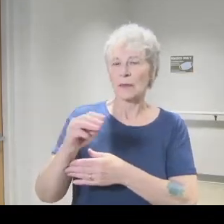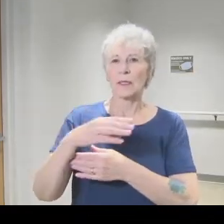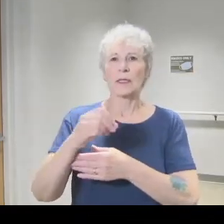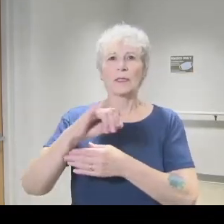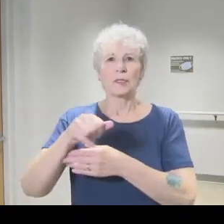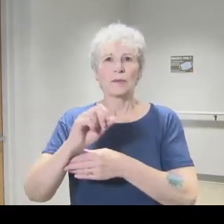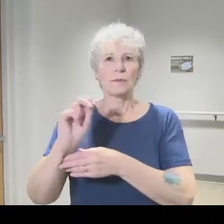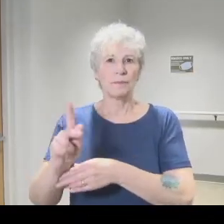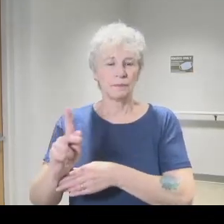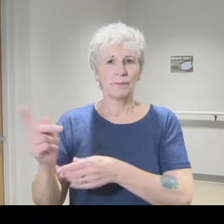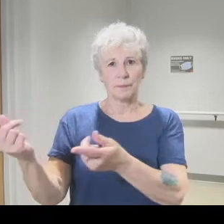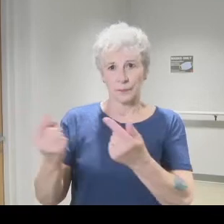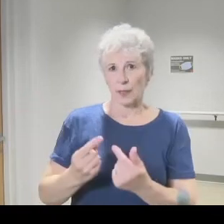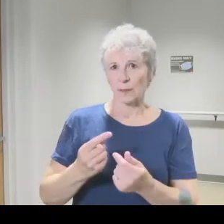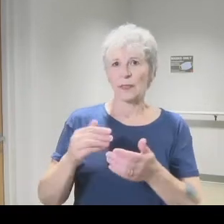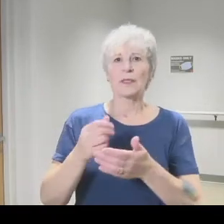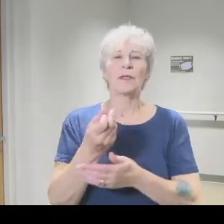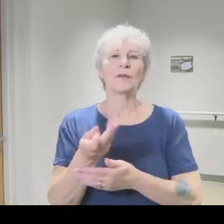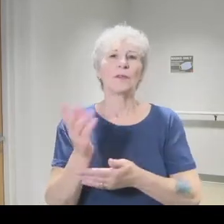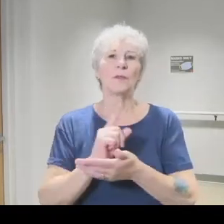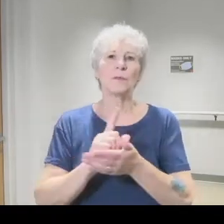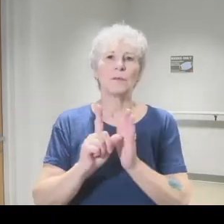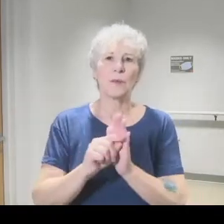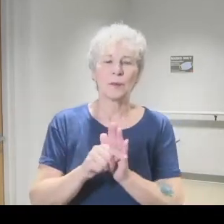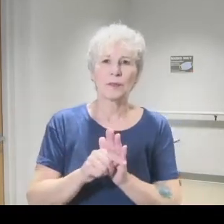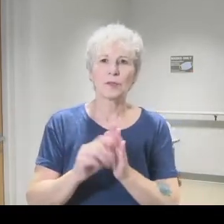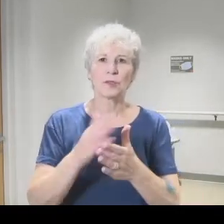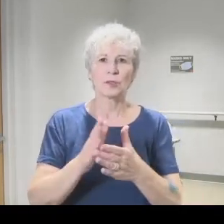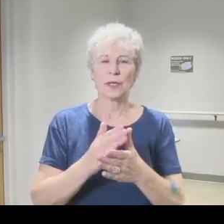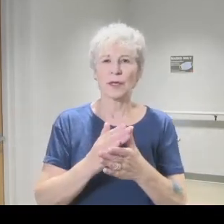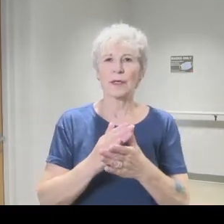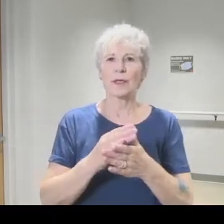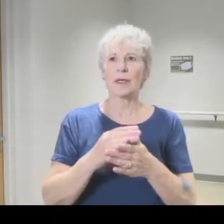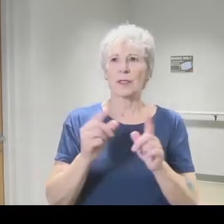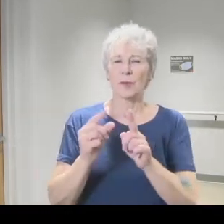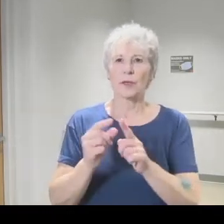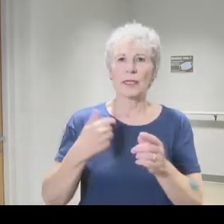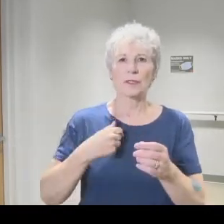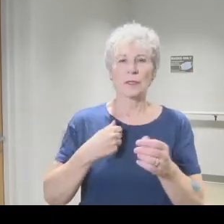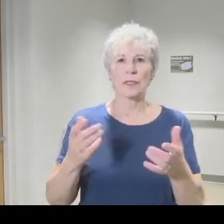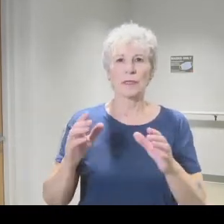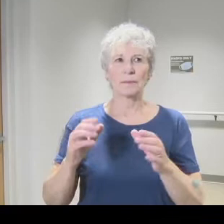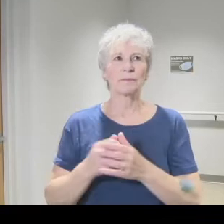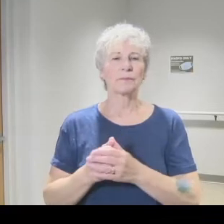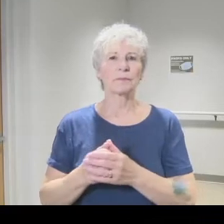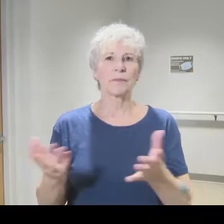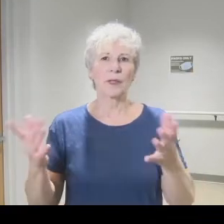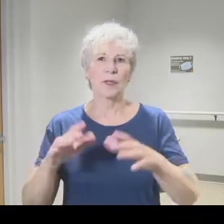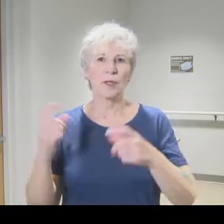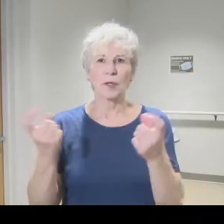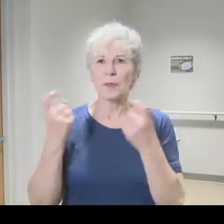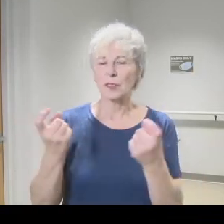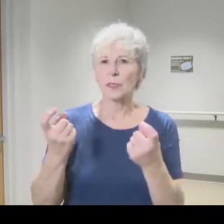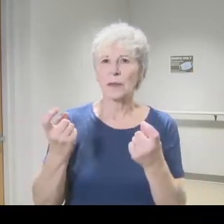Windler come in a few moments to share your word, God, and as we commission the Windlers out onto the mission field, Lord, we just ask that you